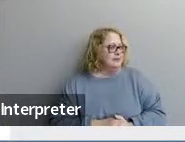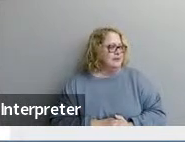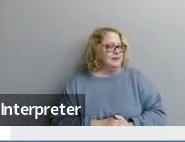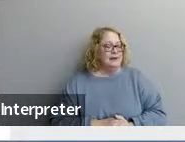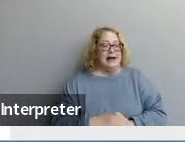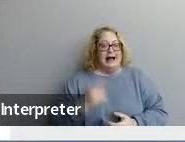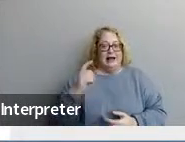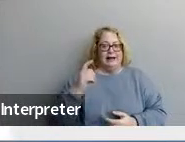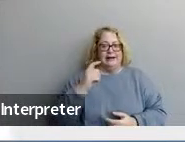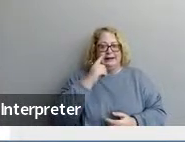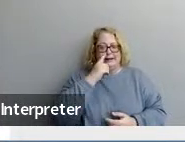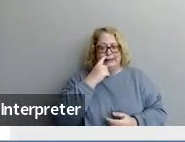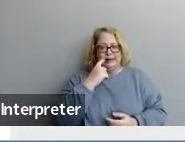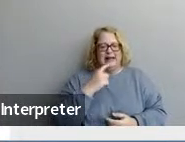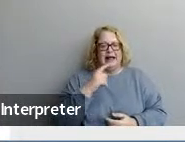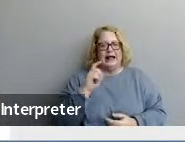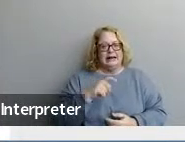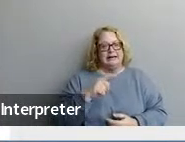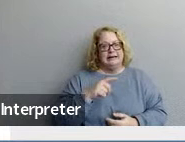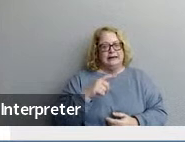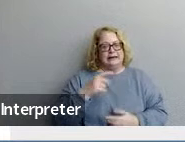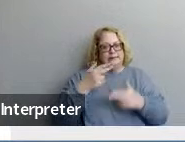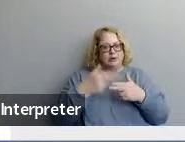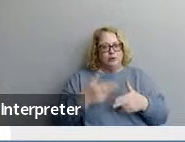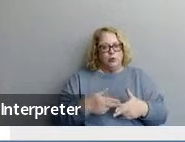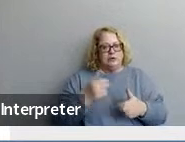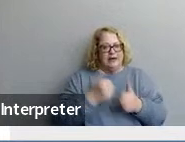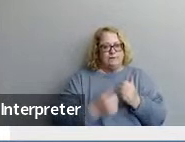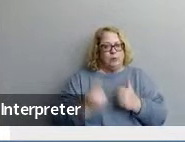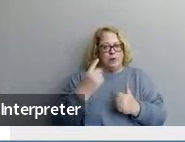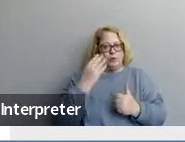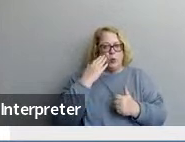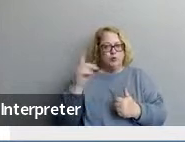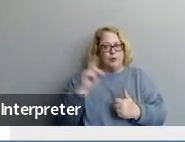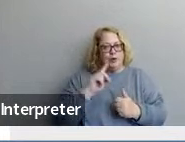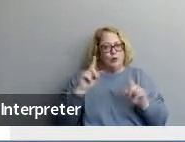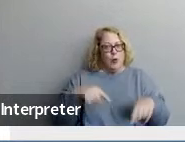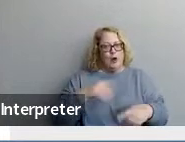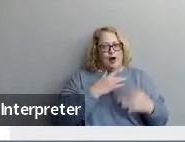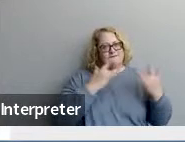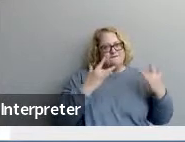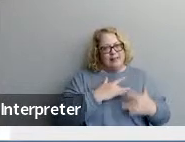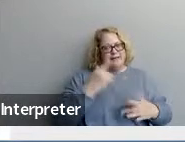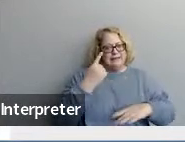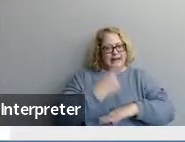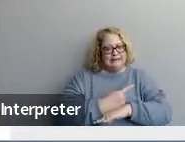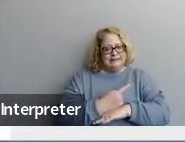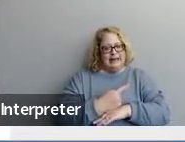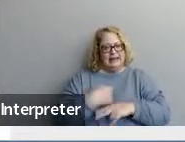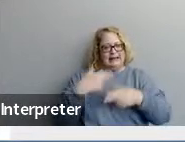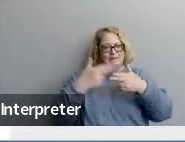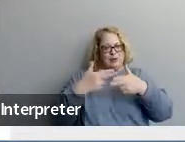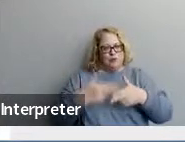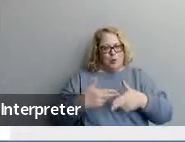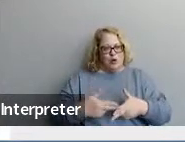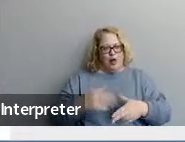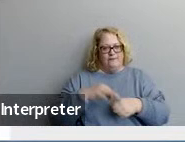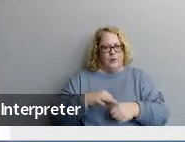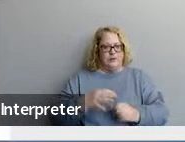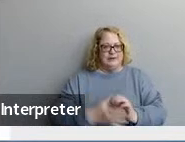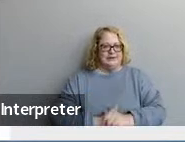moved. All right, need a roll call. Just so that everybody knows that they were going to be on Valentine's Day. Give me a roll call.